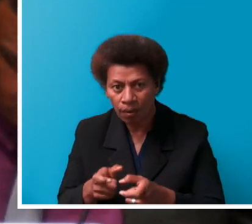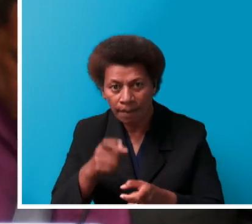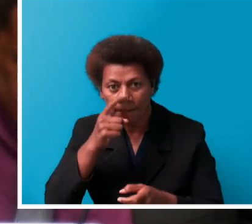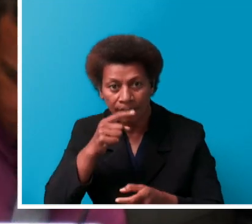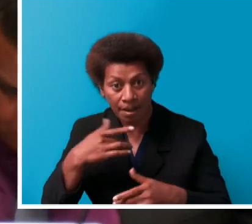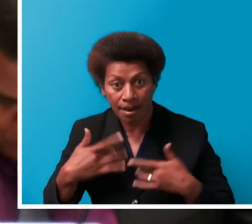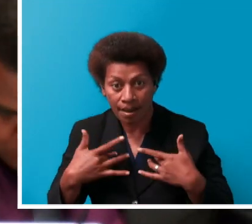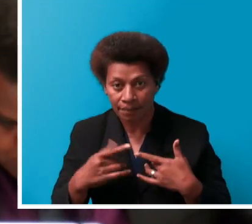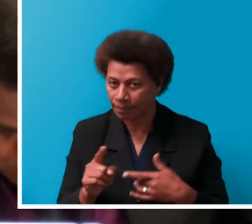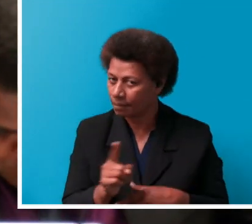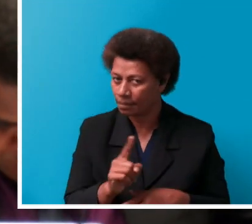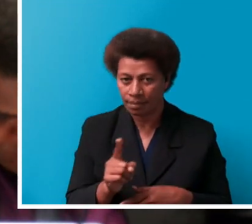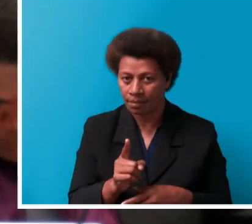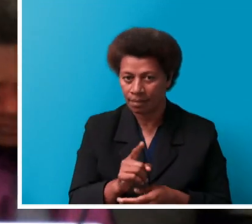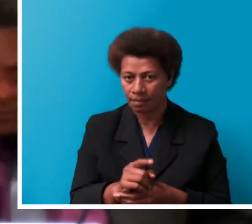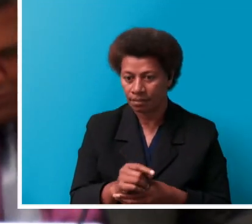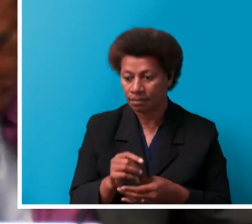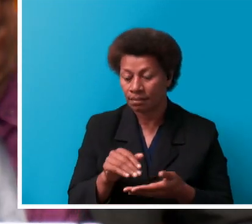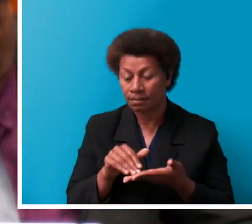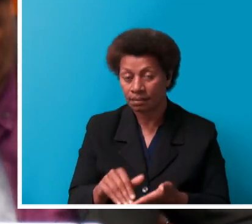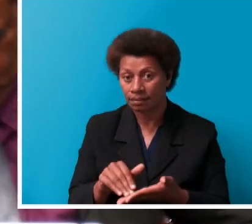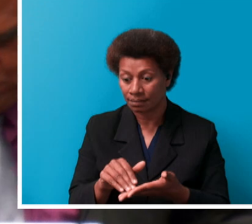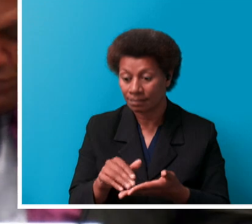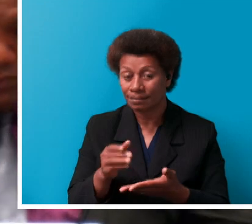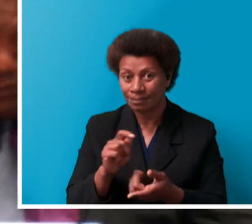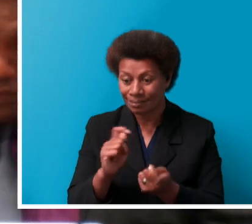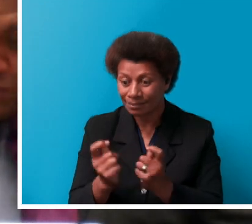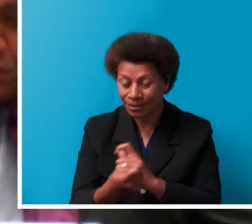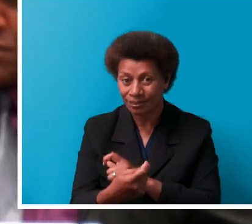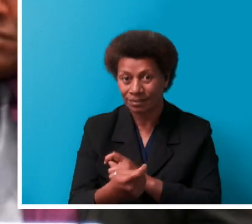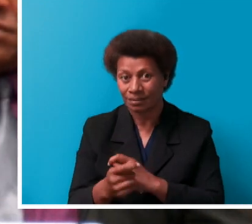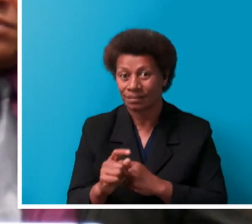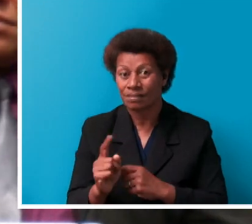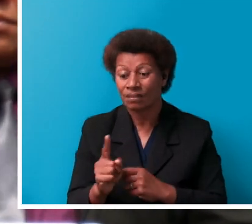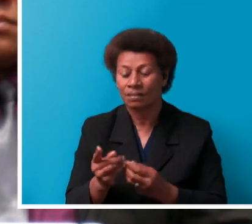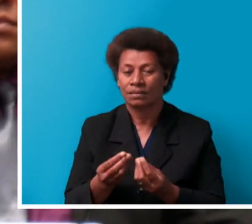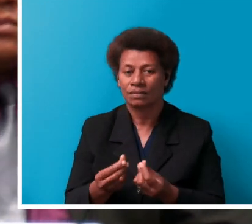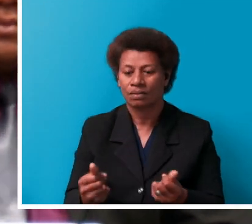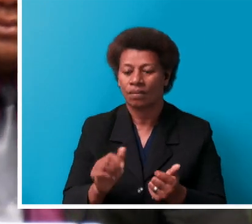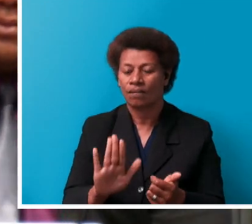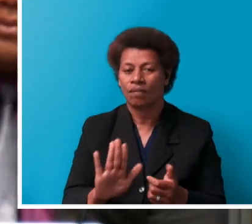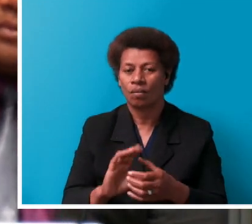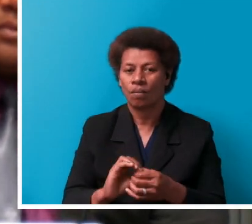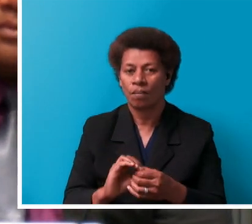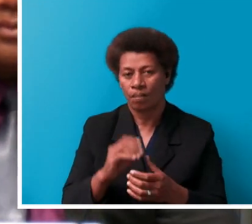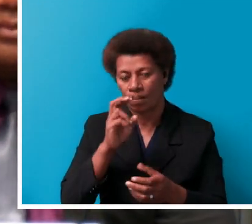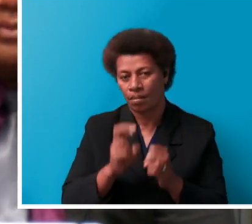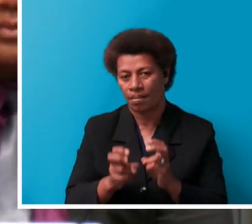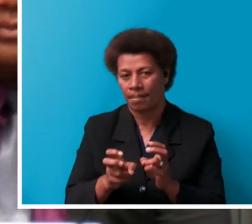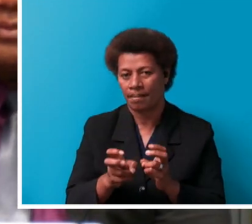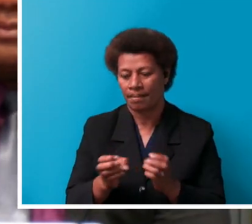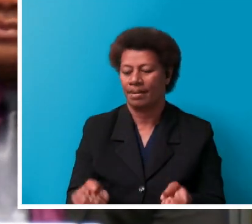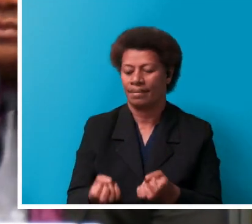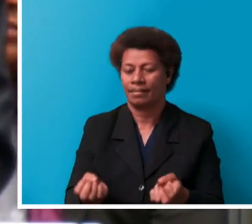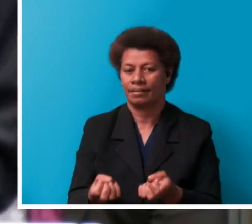to act as agents of change, and to embrace the privilege of solving their own problems. Yes,